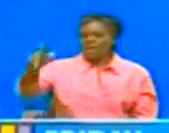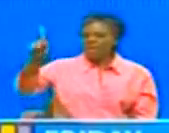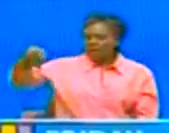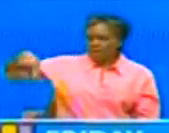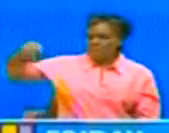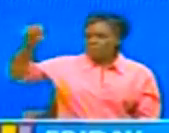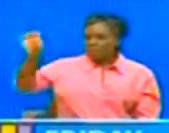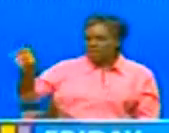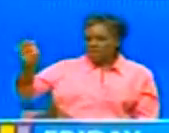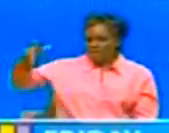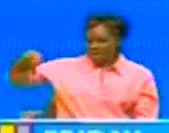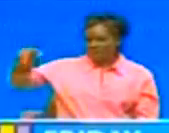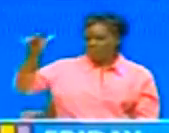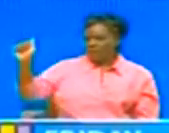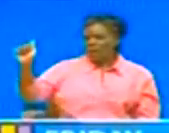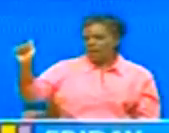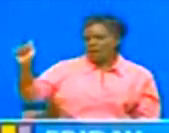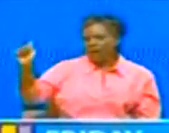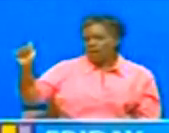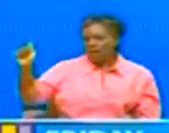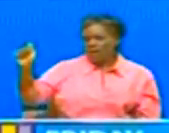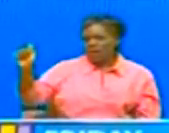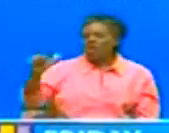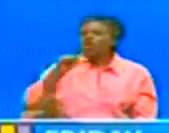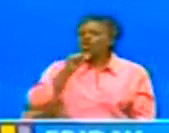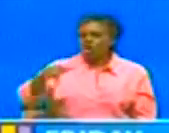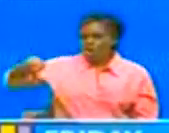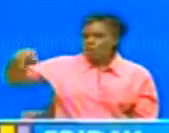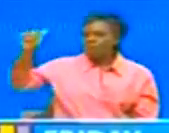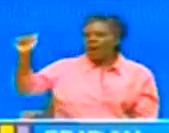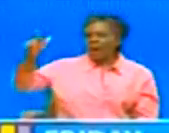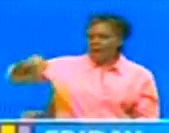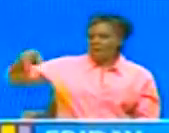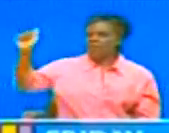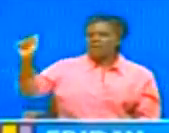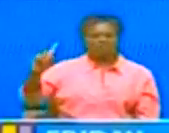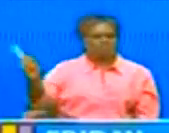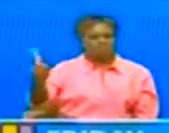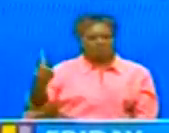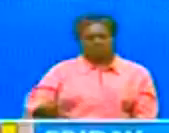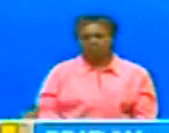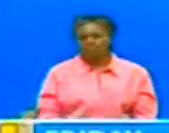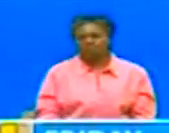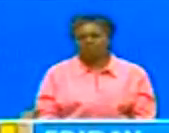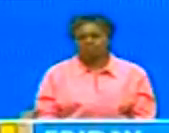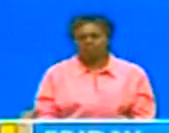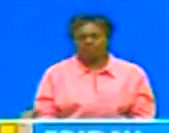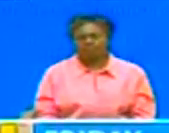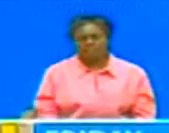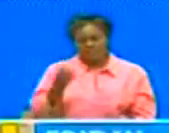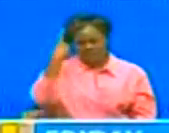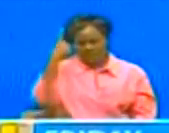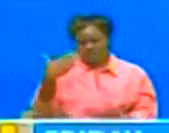Papacy and papal, okay. Papal, not papal. Papal, not papal. Okay, got it,